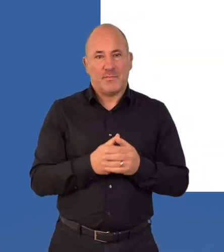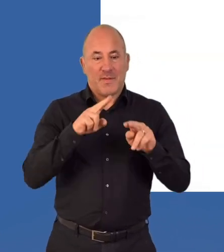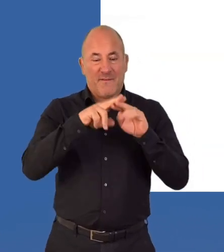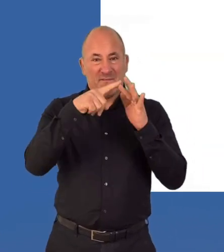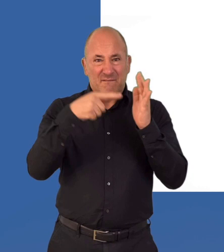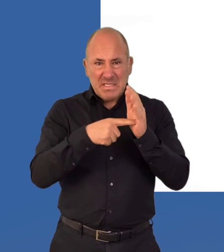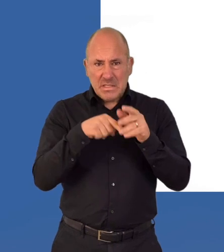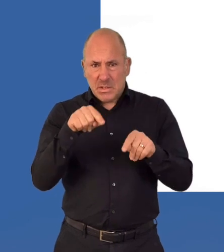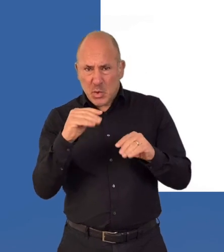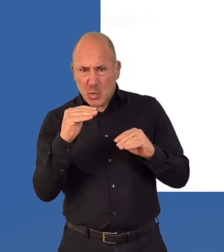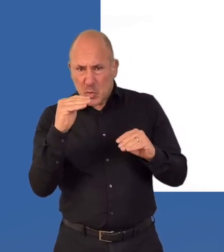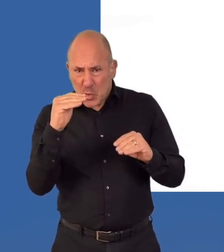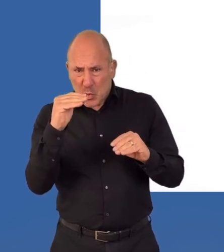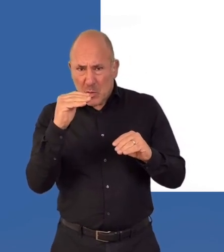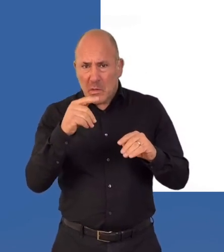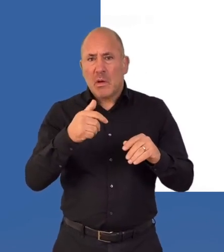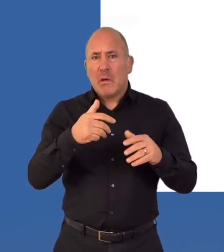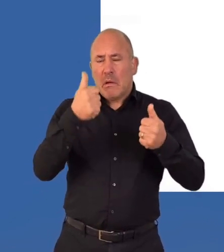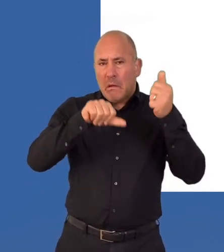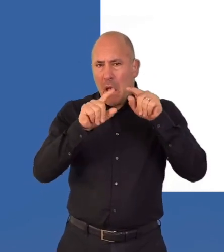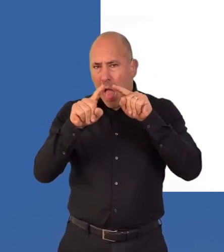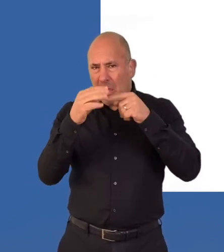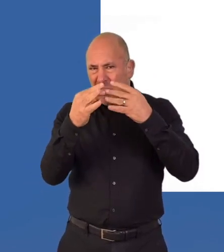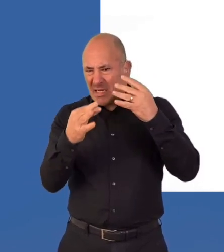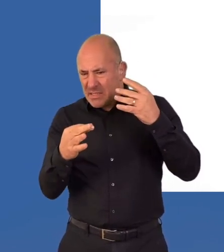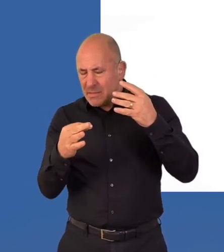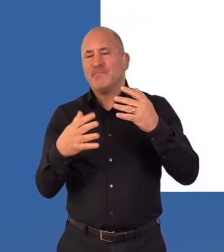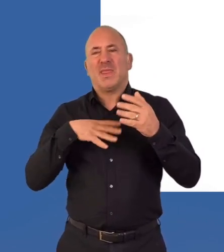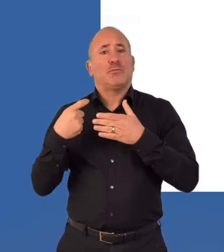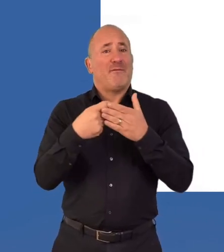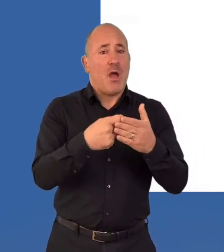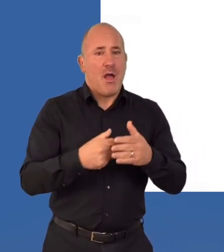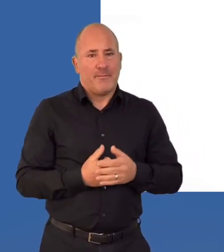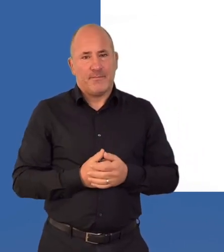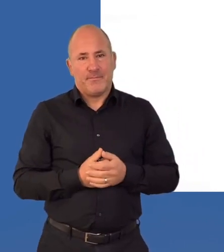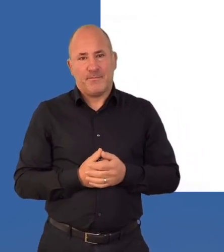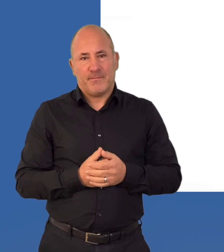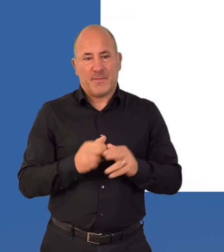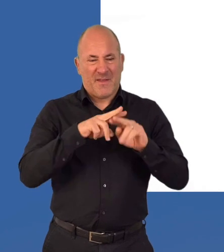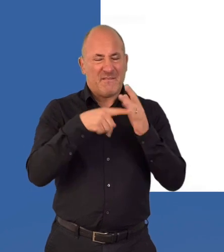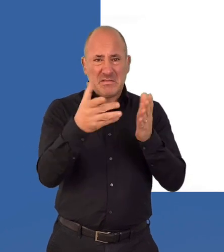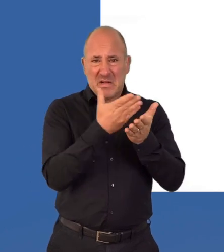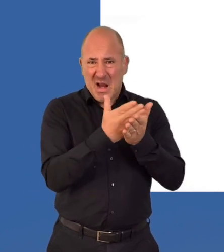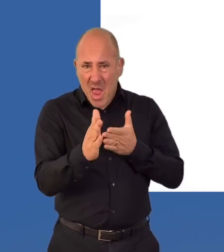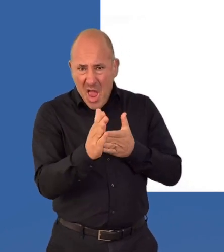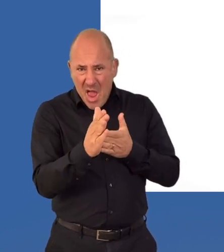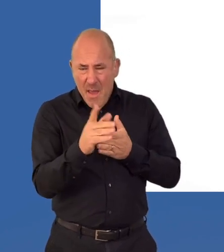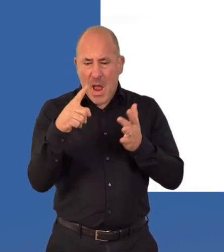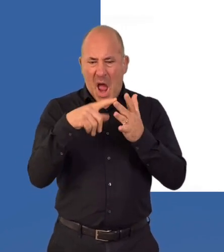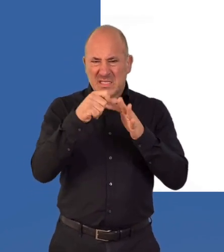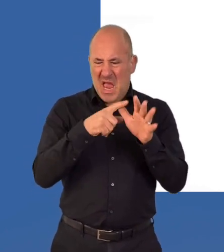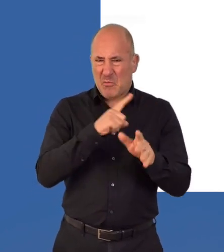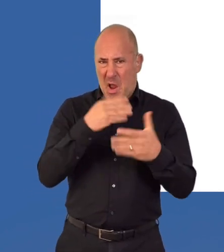Raised fit plus or minus other features should be referred. A negative fit and